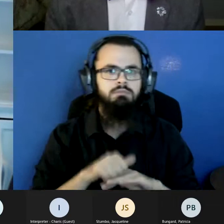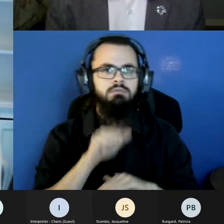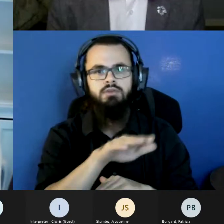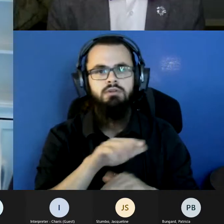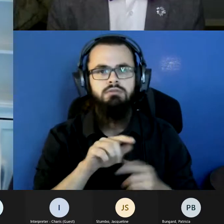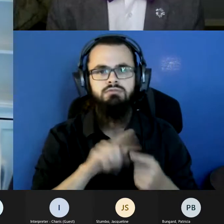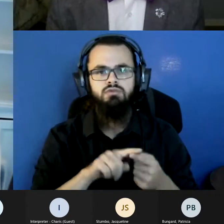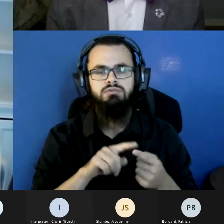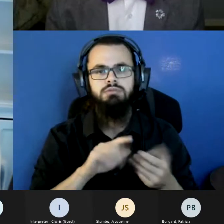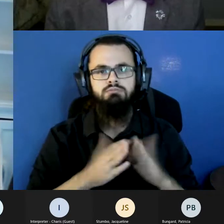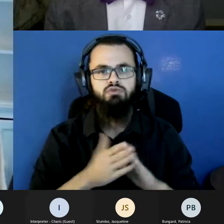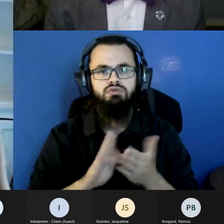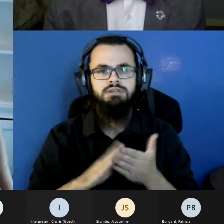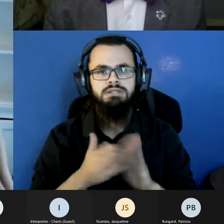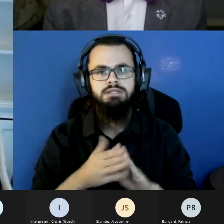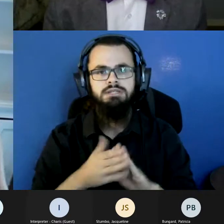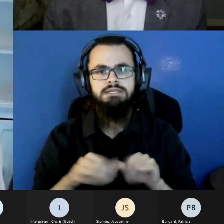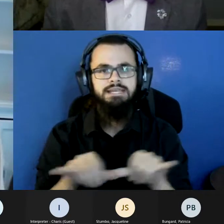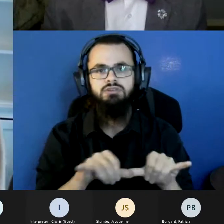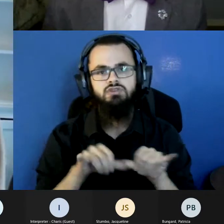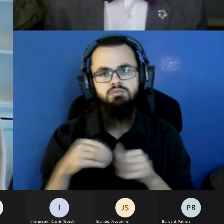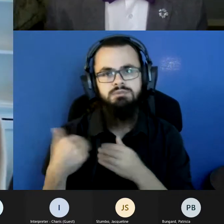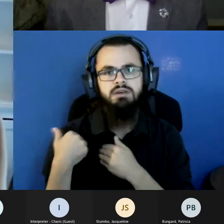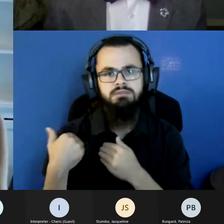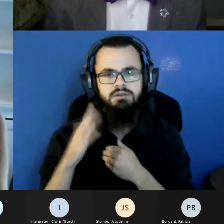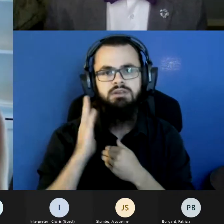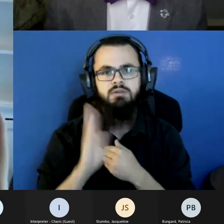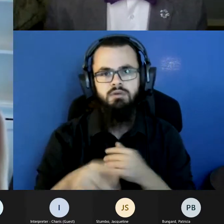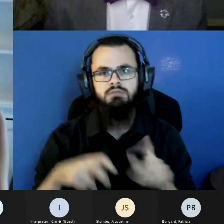student responsibility and held accountable for that as well.